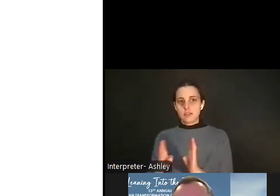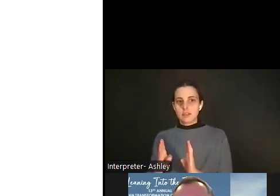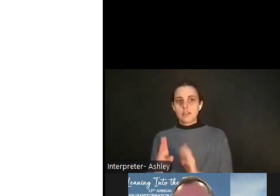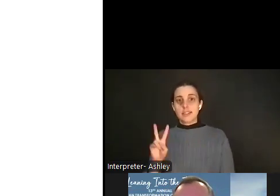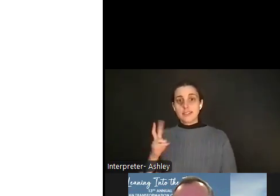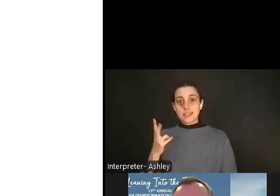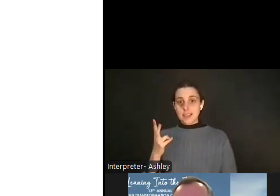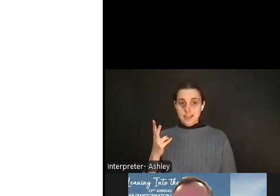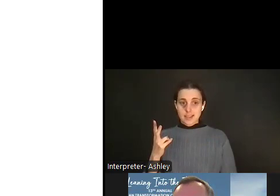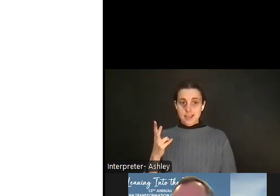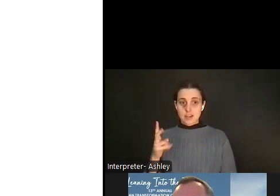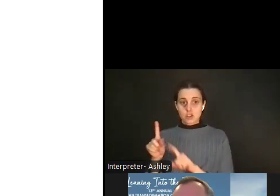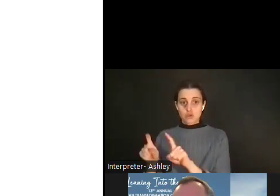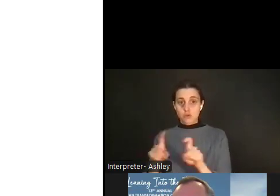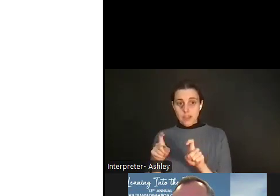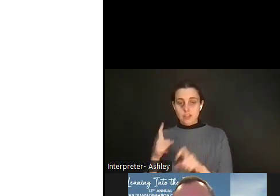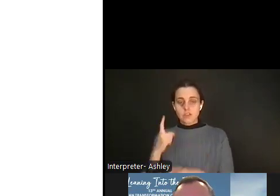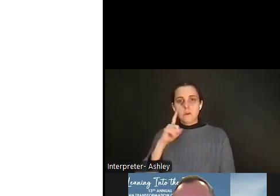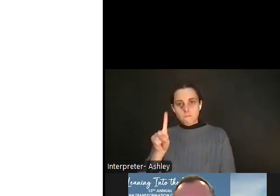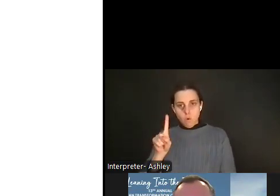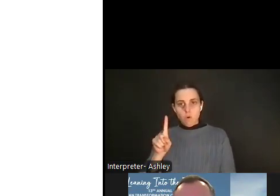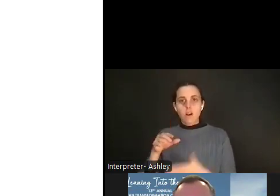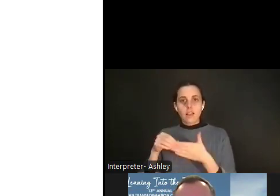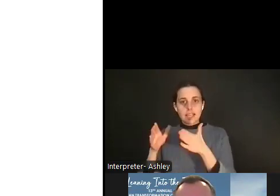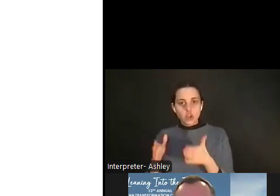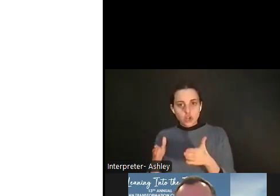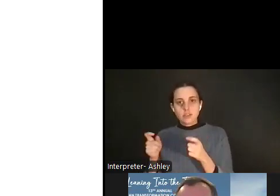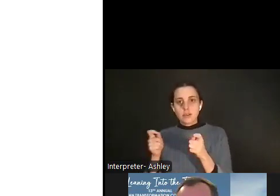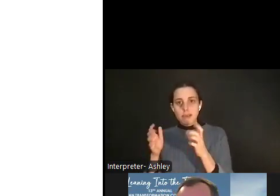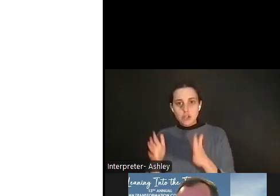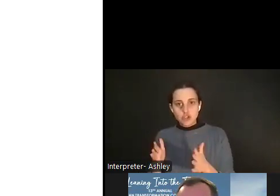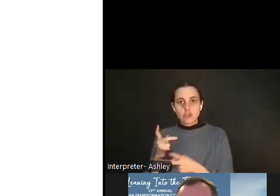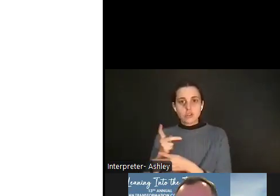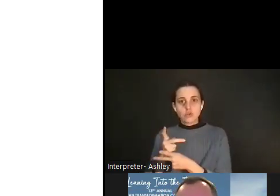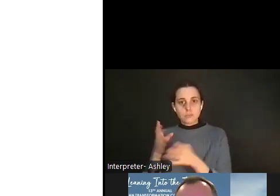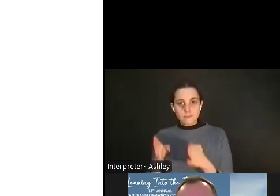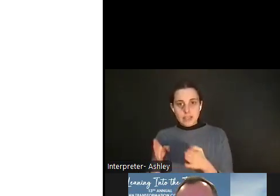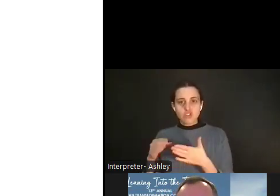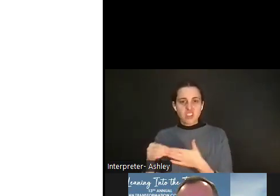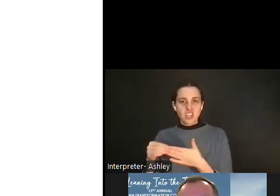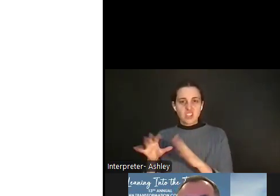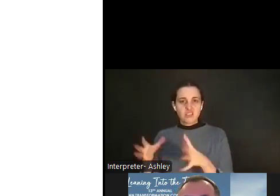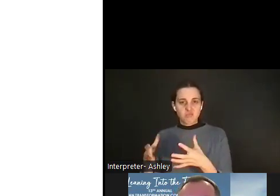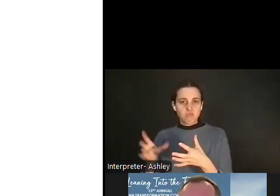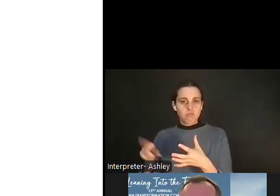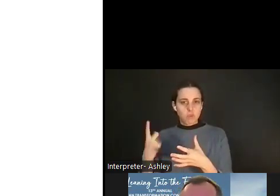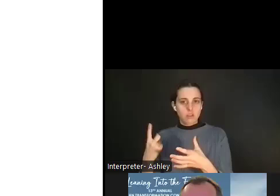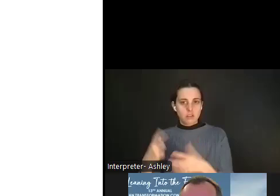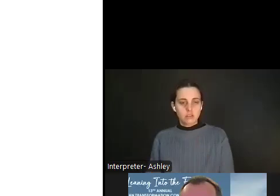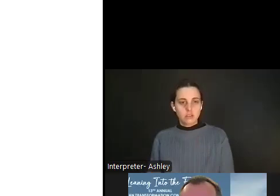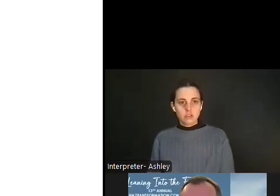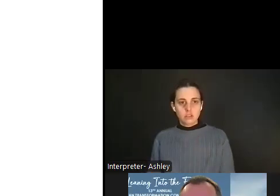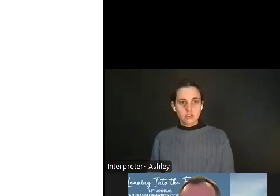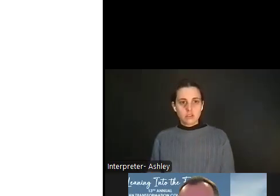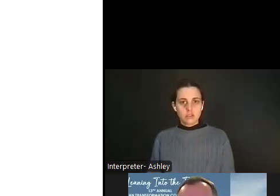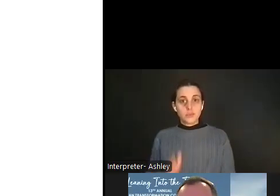is leaders, managers, supervisors, and leads. And so let's look at what we measure